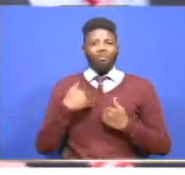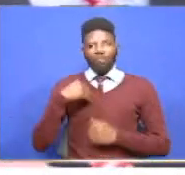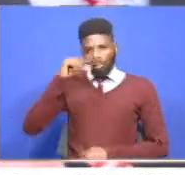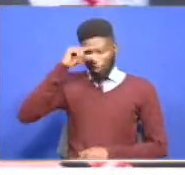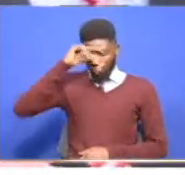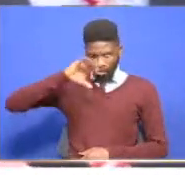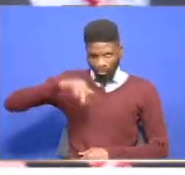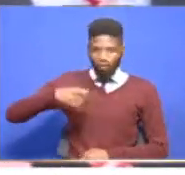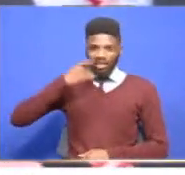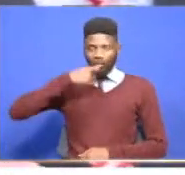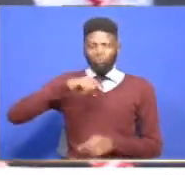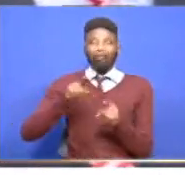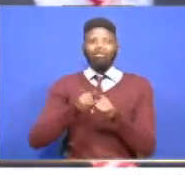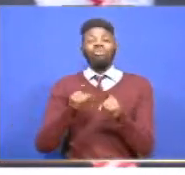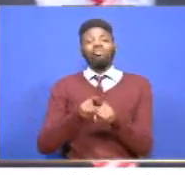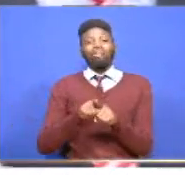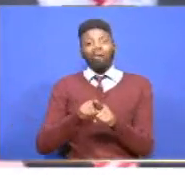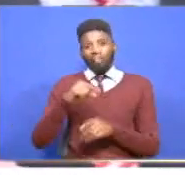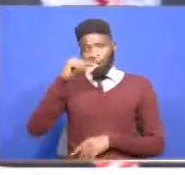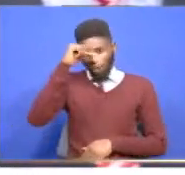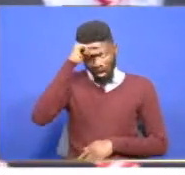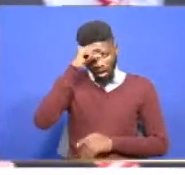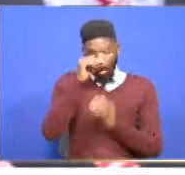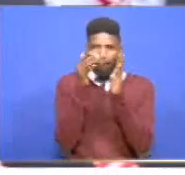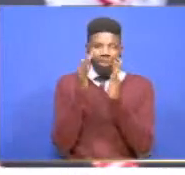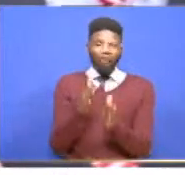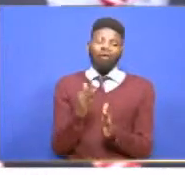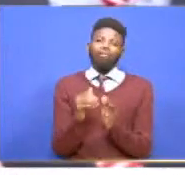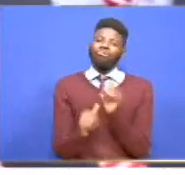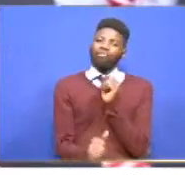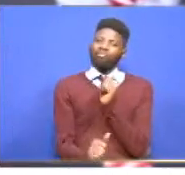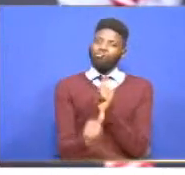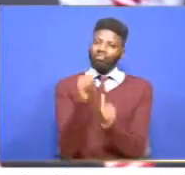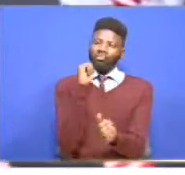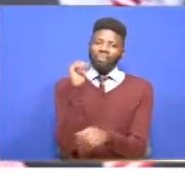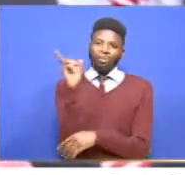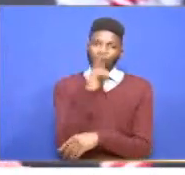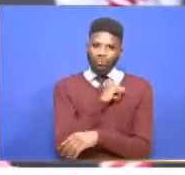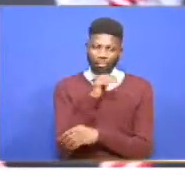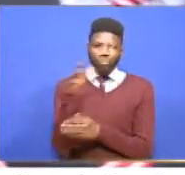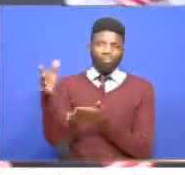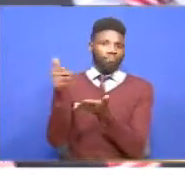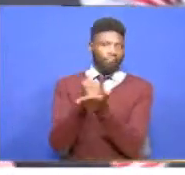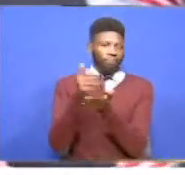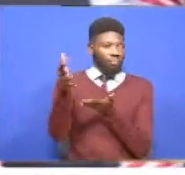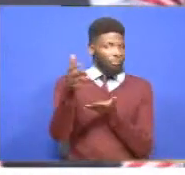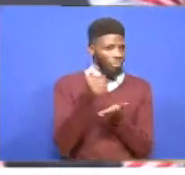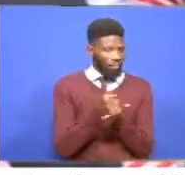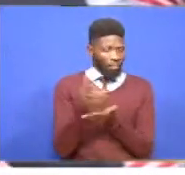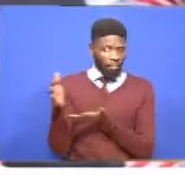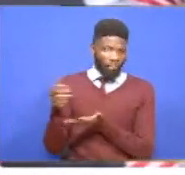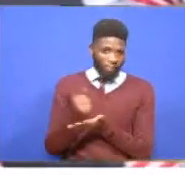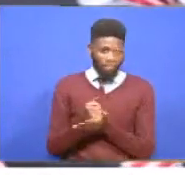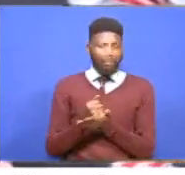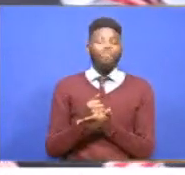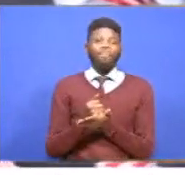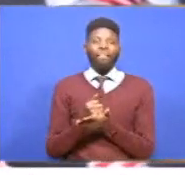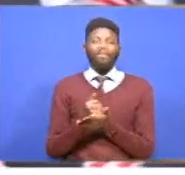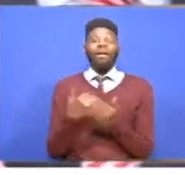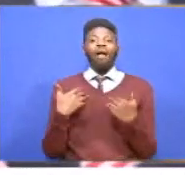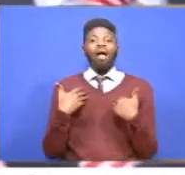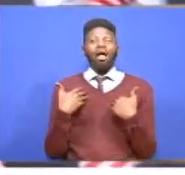the county governor has refused to appoint a substantive health